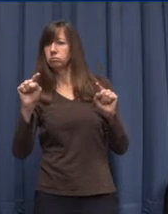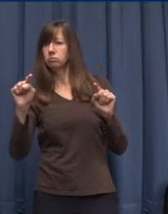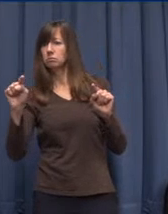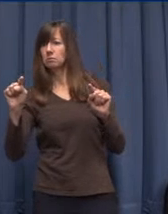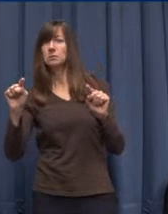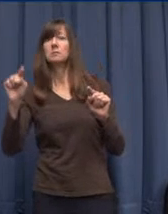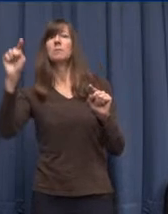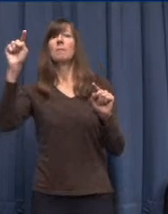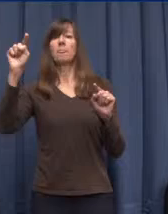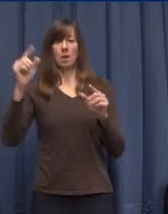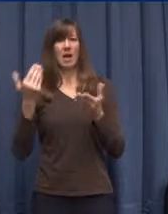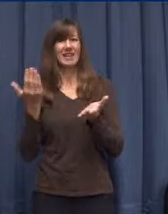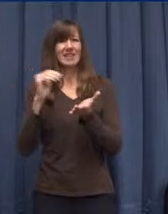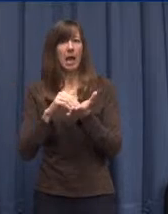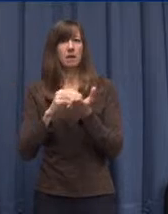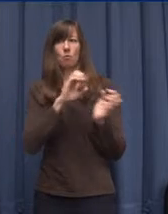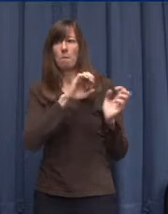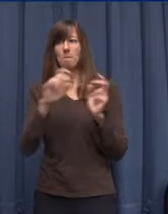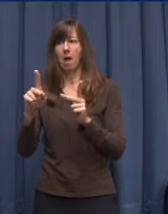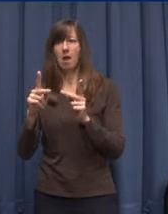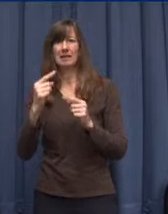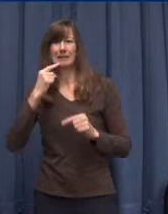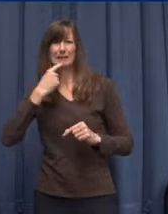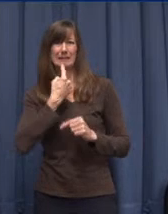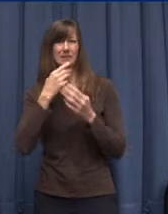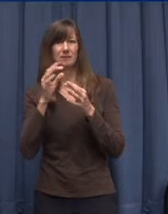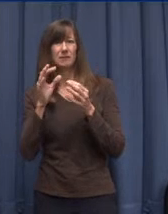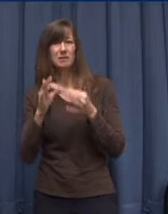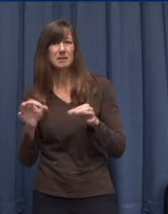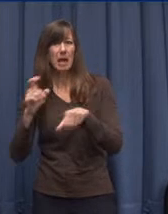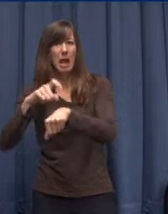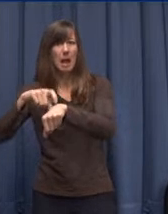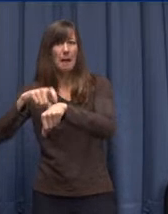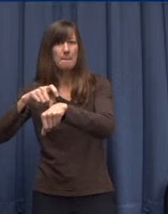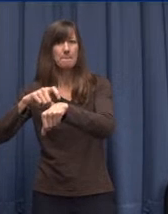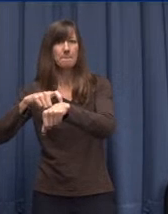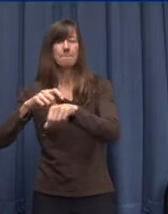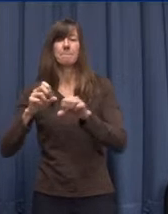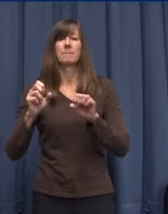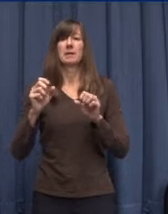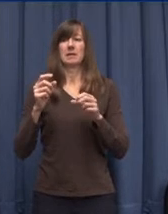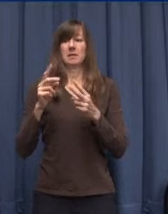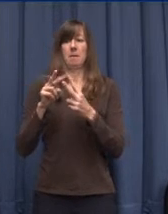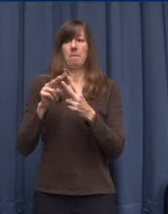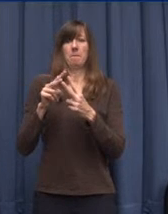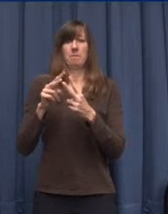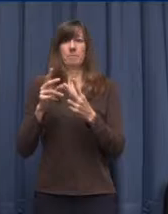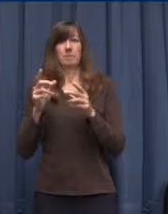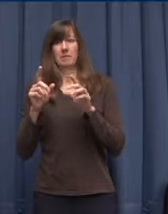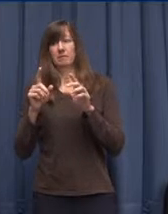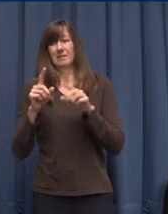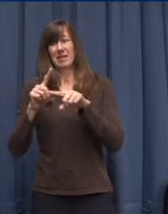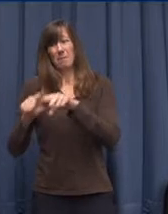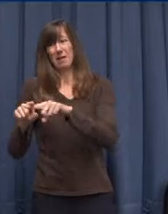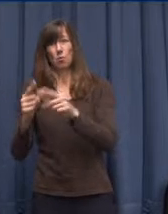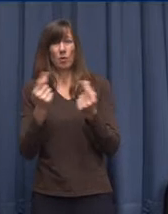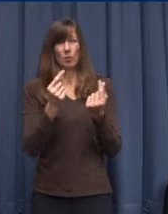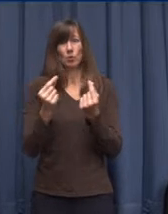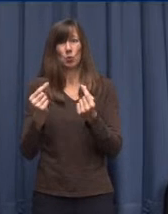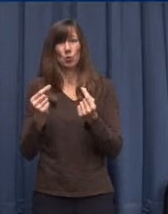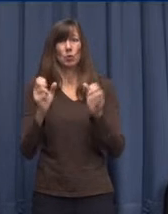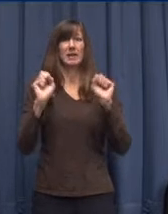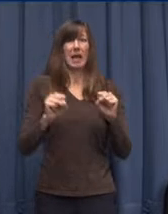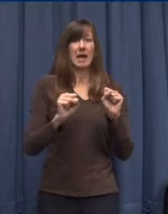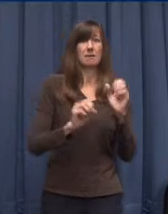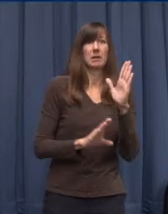where, depending on which trajectory we take, it could revert back to that steep exponential spread of community spread, or we